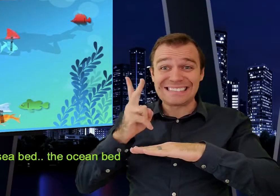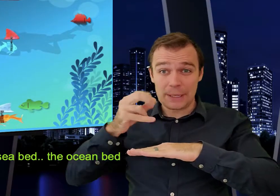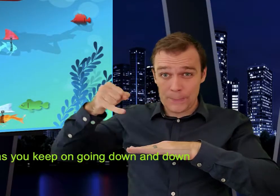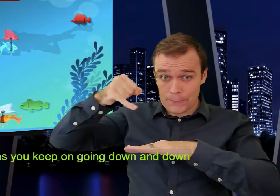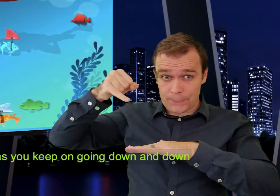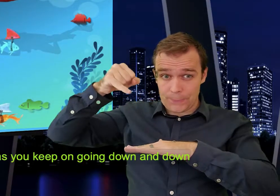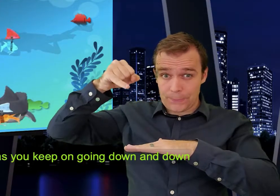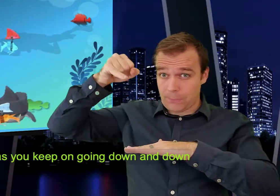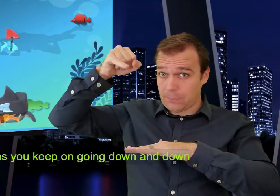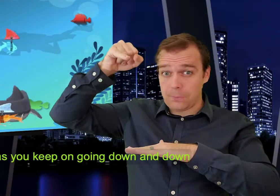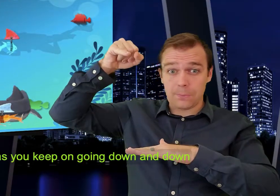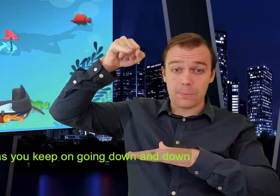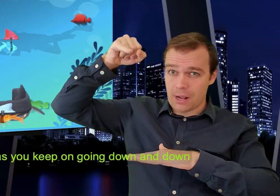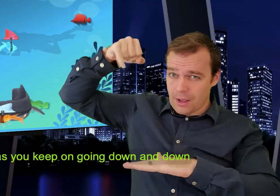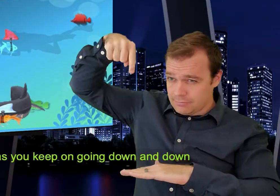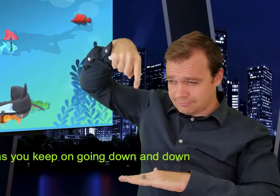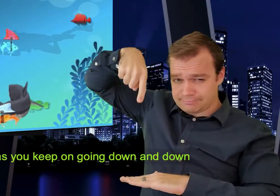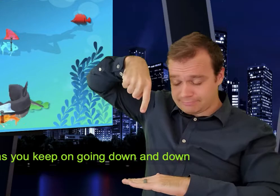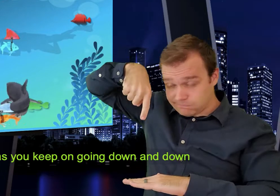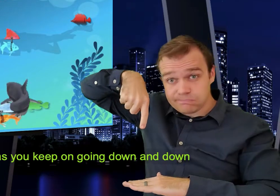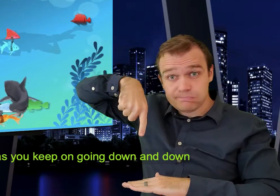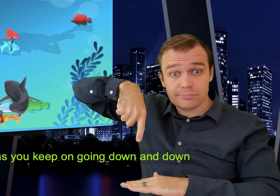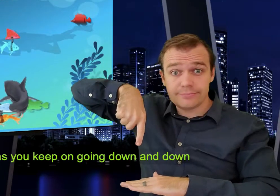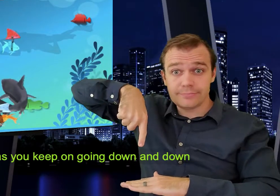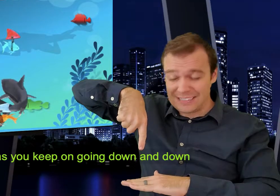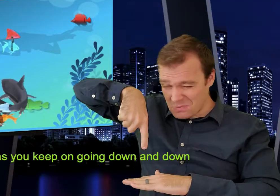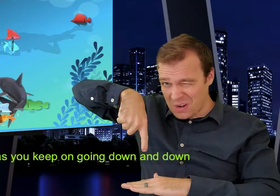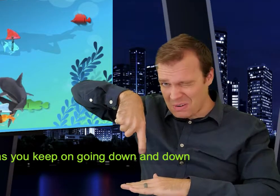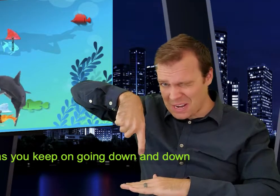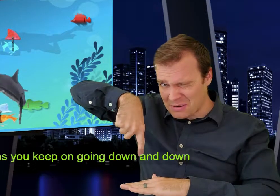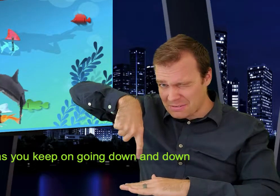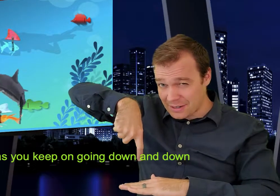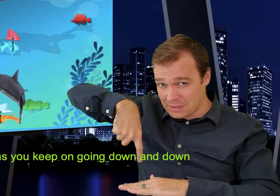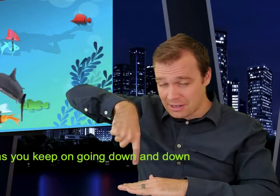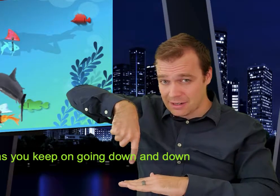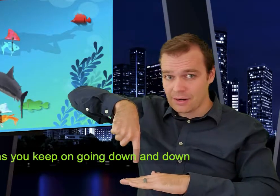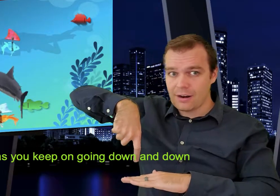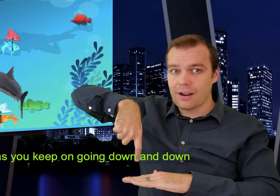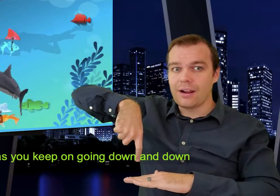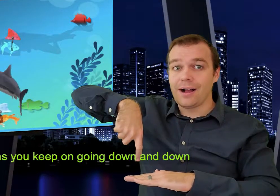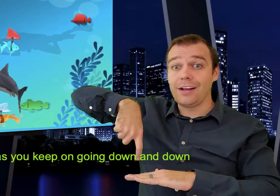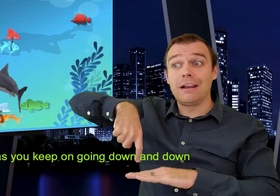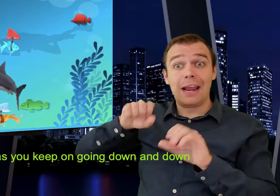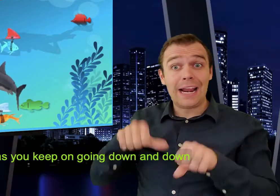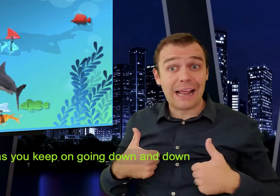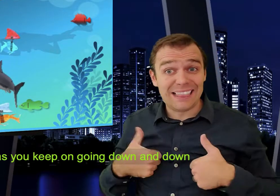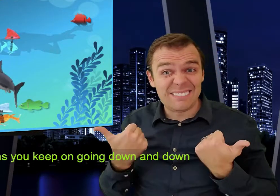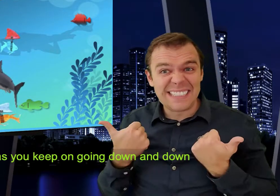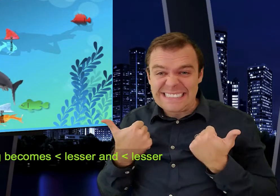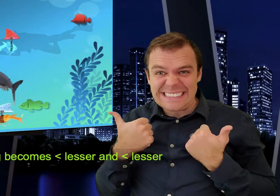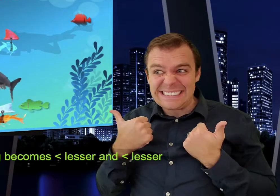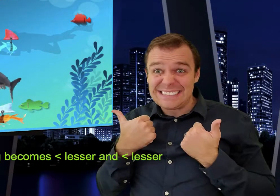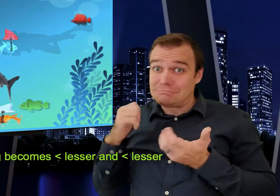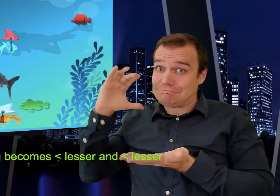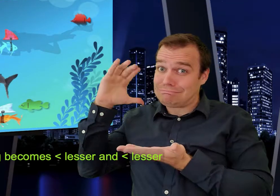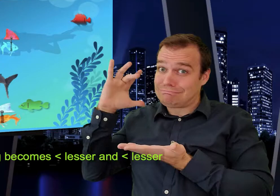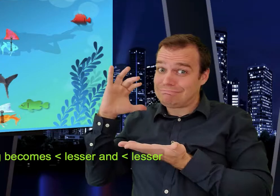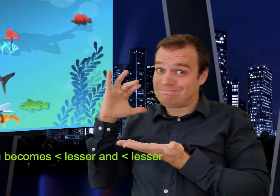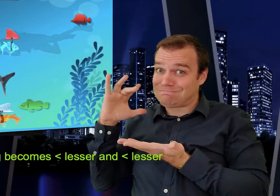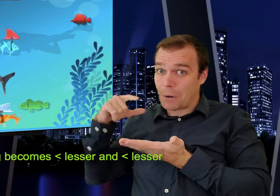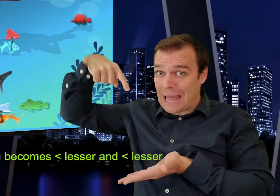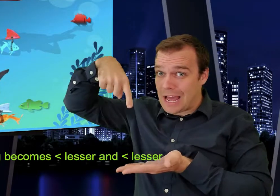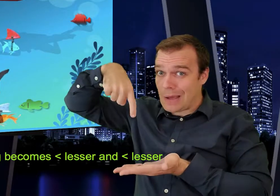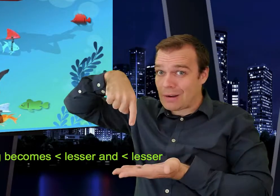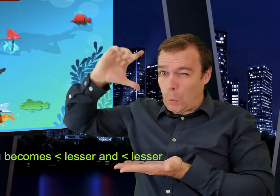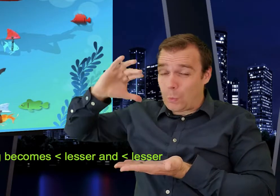So, if you see the vertical thing, as you keep on going down and down, the chances of you surviving